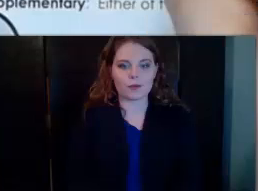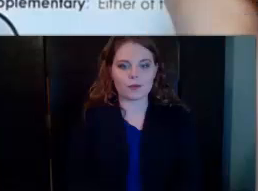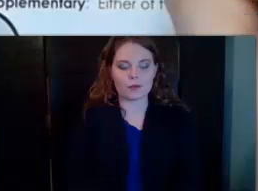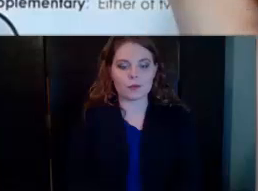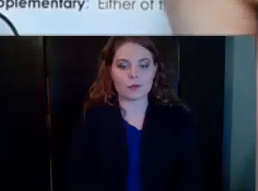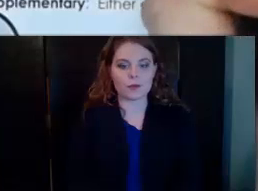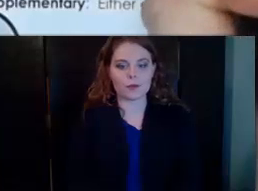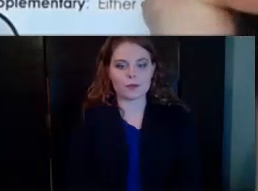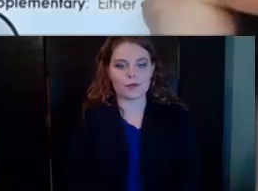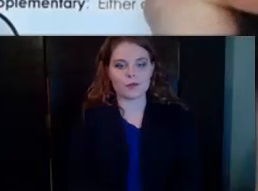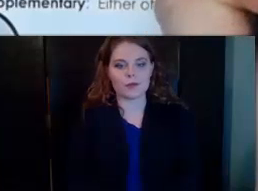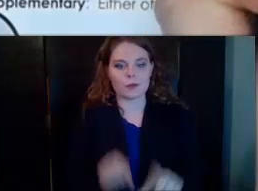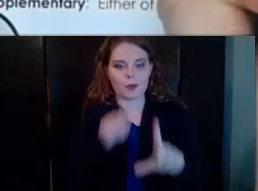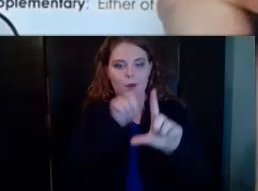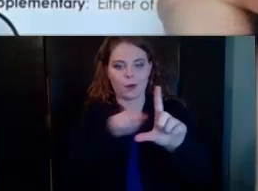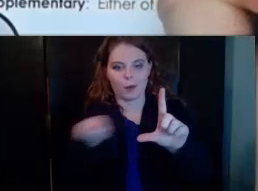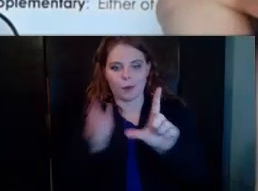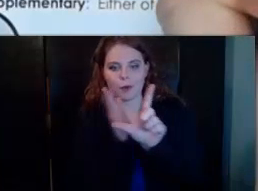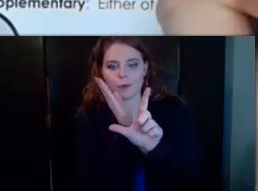split into 2.